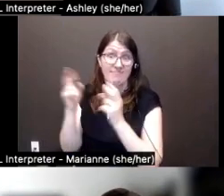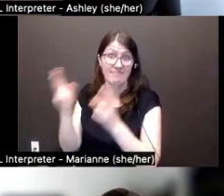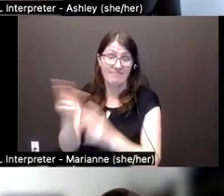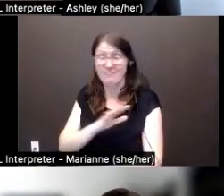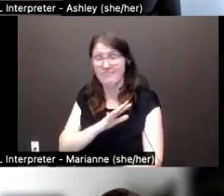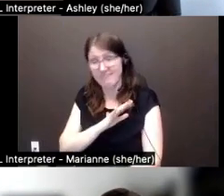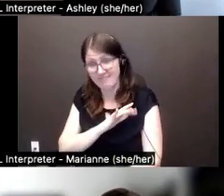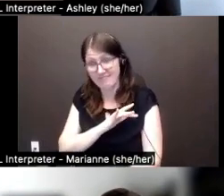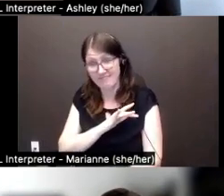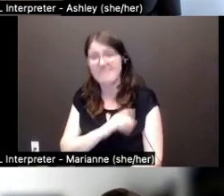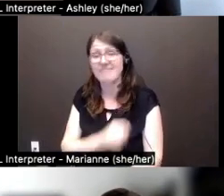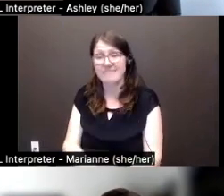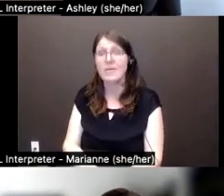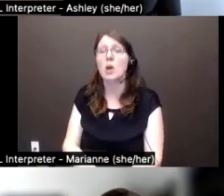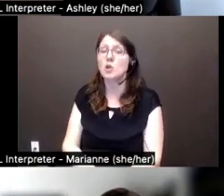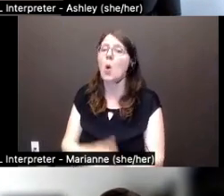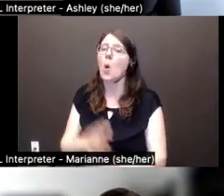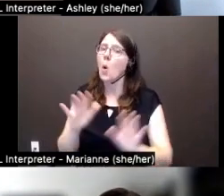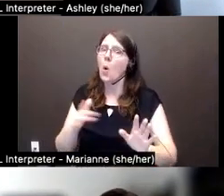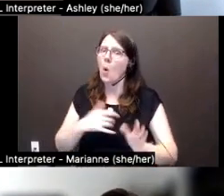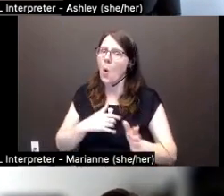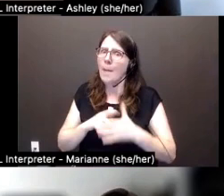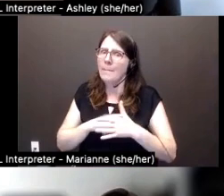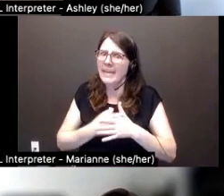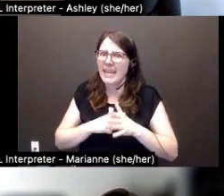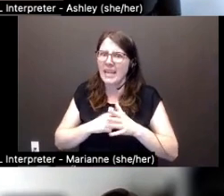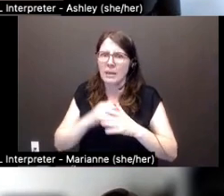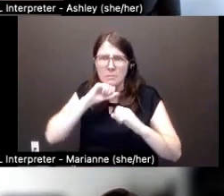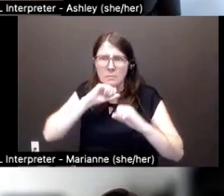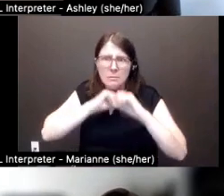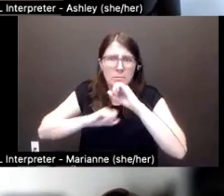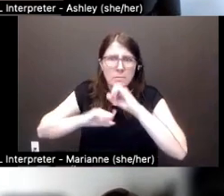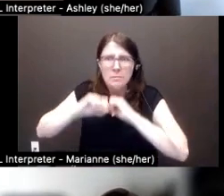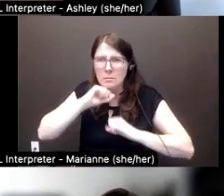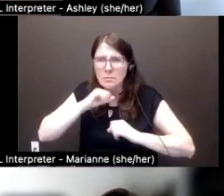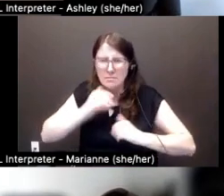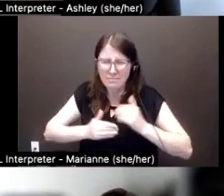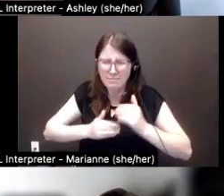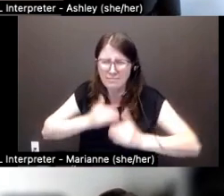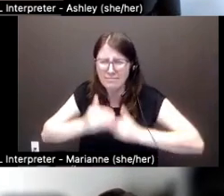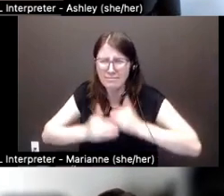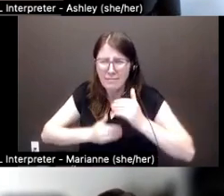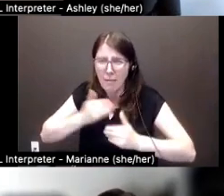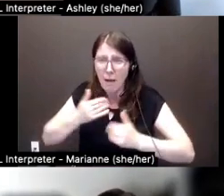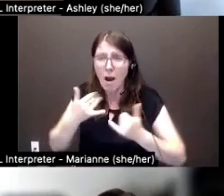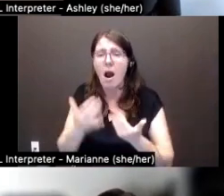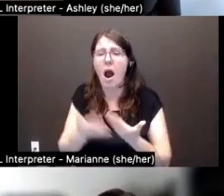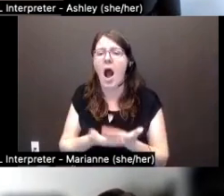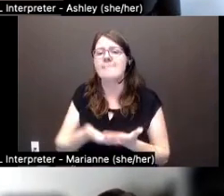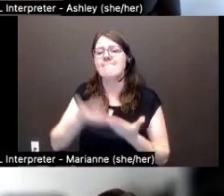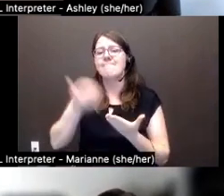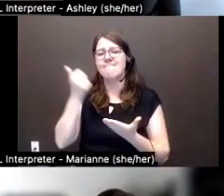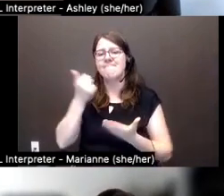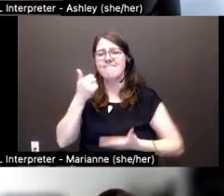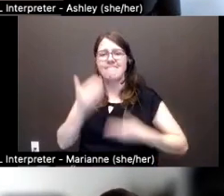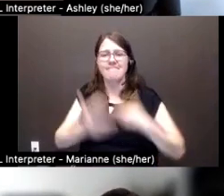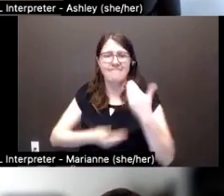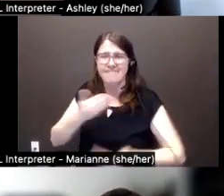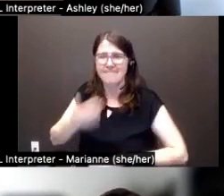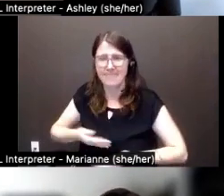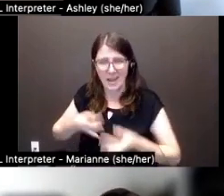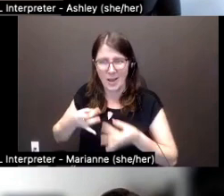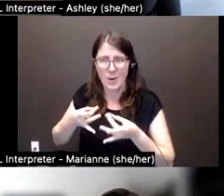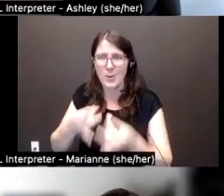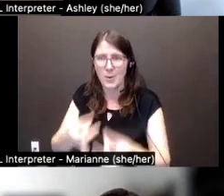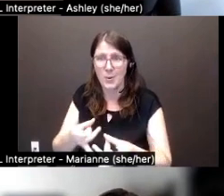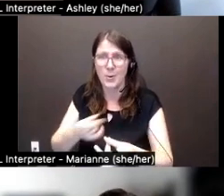So it is getting easier. And as I am going along, I am learning. I am learning as I